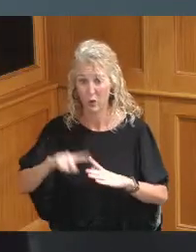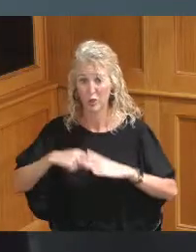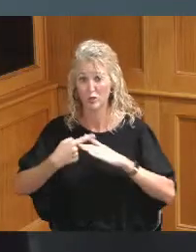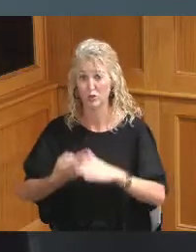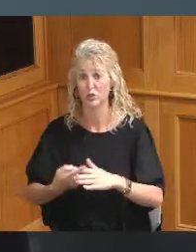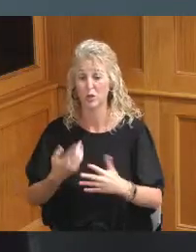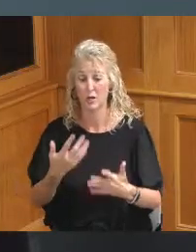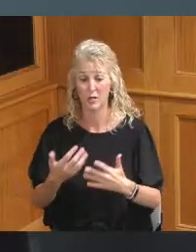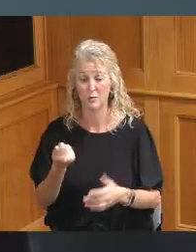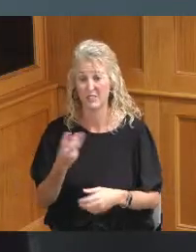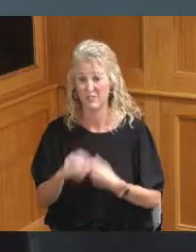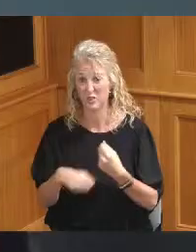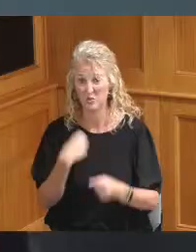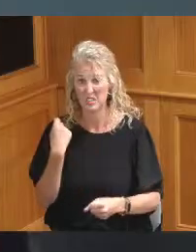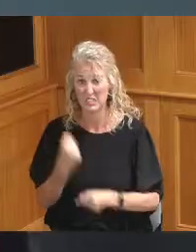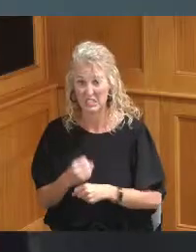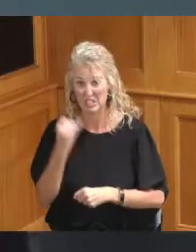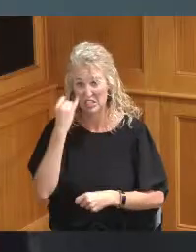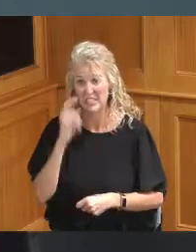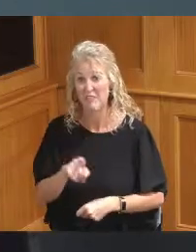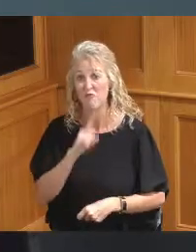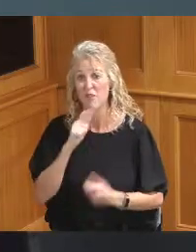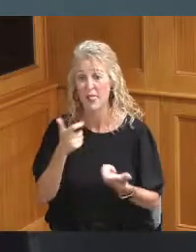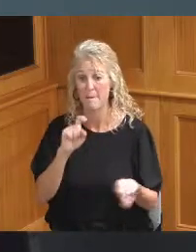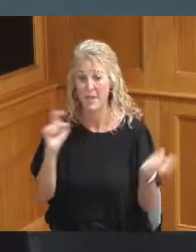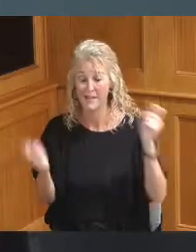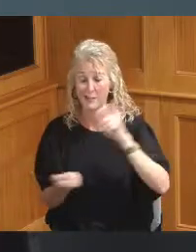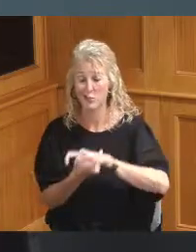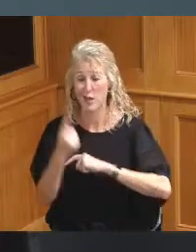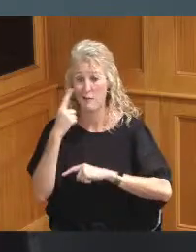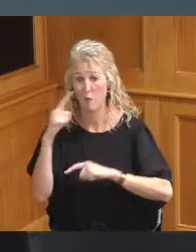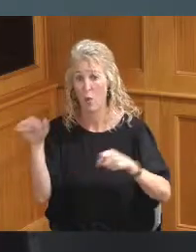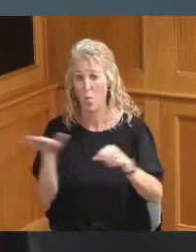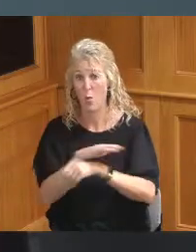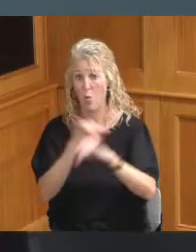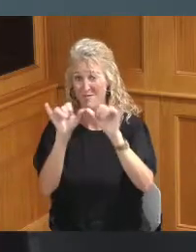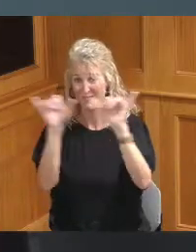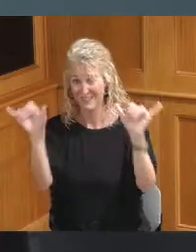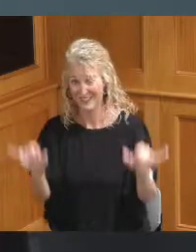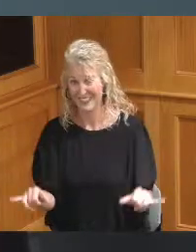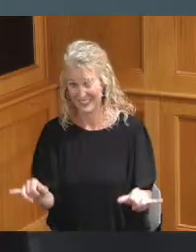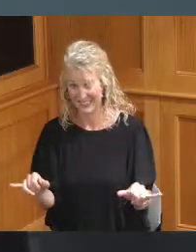about a couple years if you made some changes in the system as